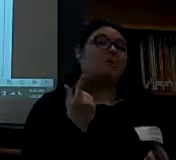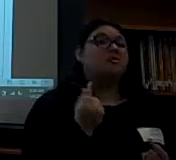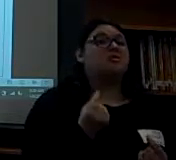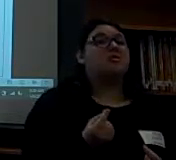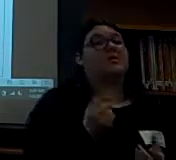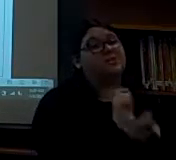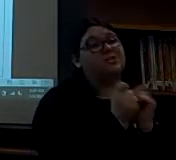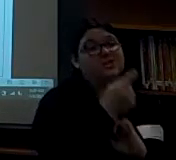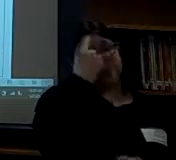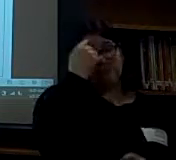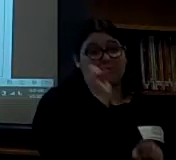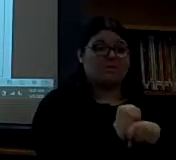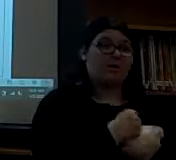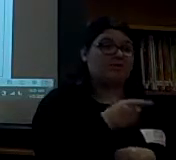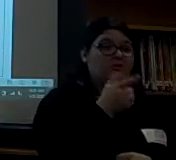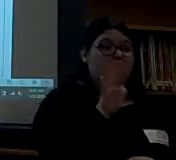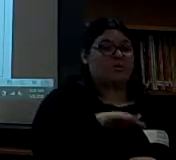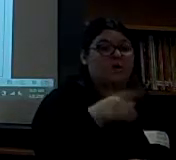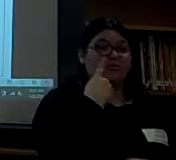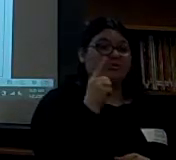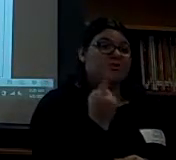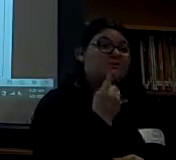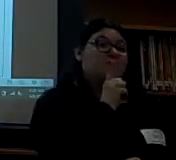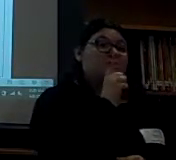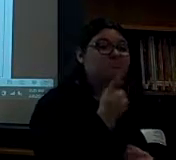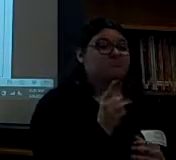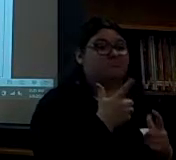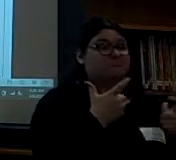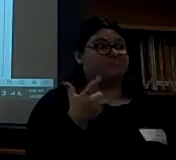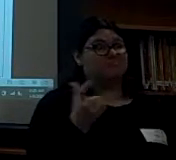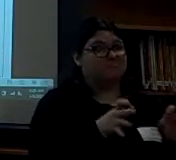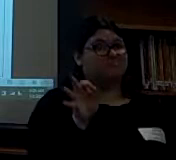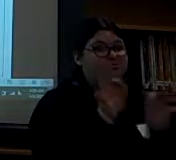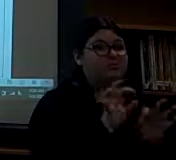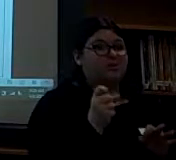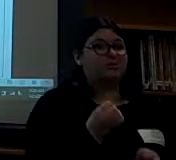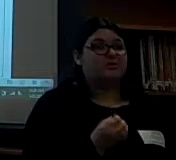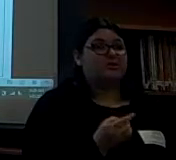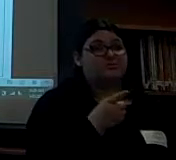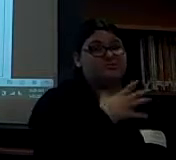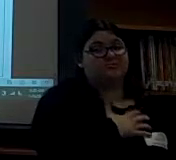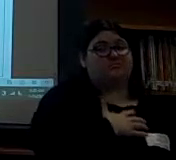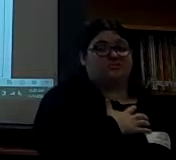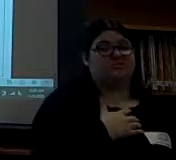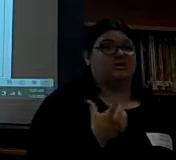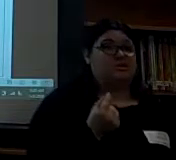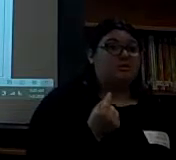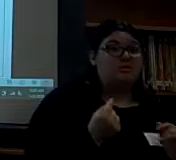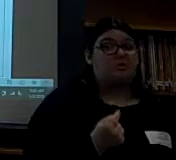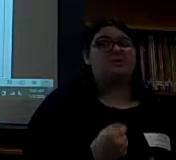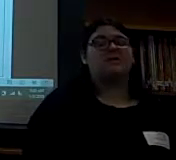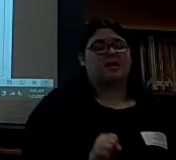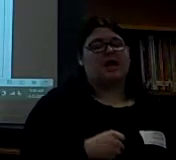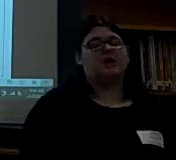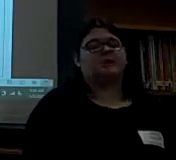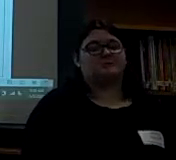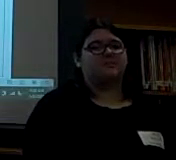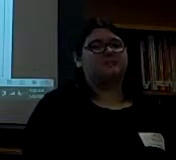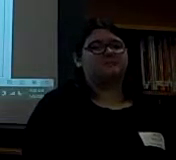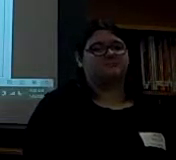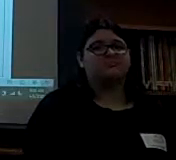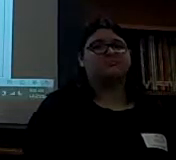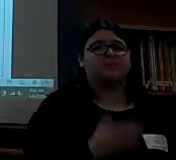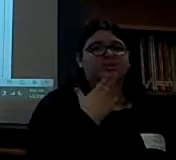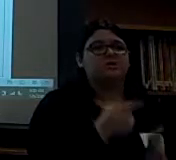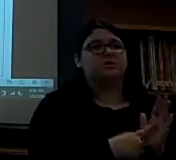their minds. They're going to make you late for something that is a big deal. You're in yuck, so you're going to pull out the punches. Yeah, you're gonna do it. Absolutely. That's another great